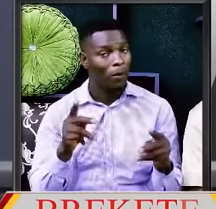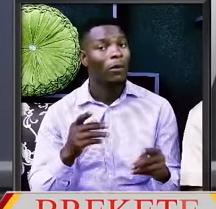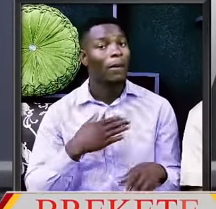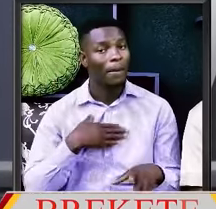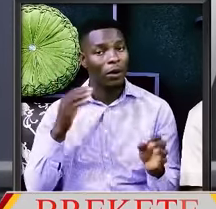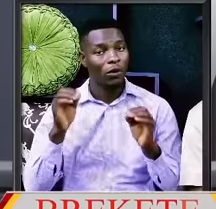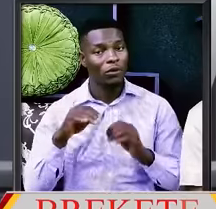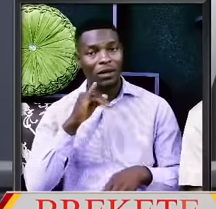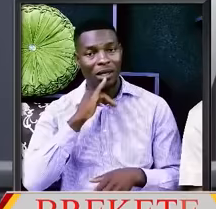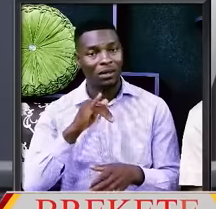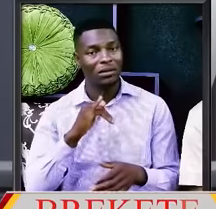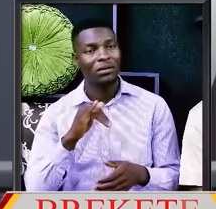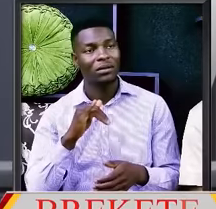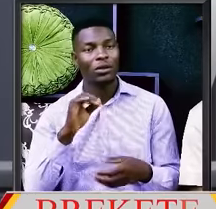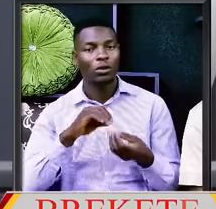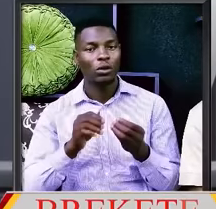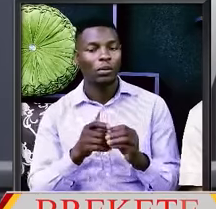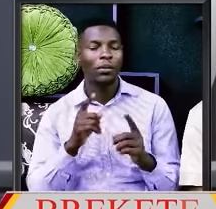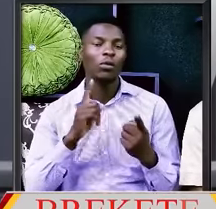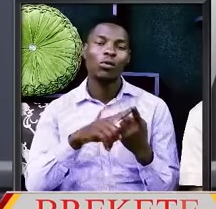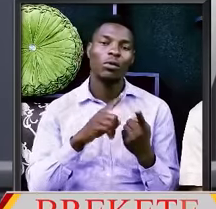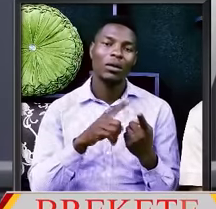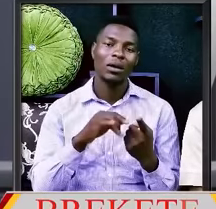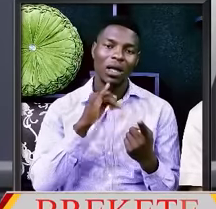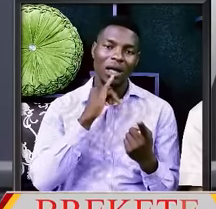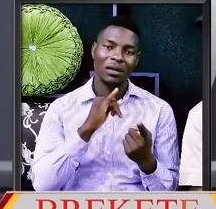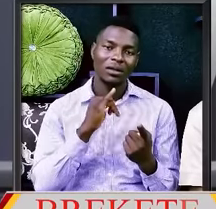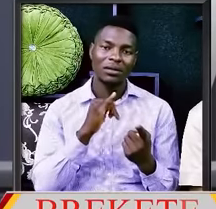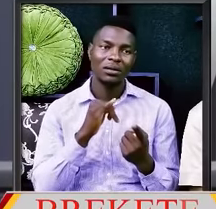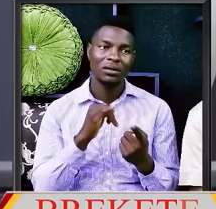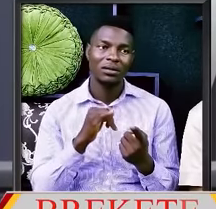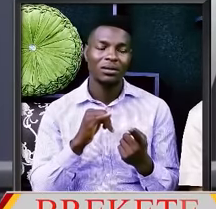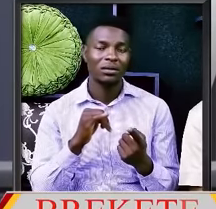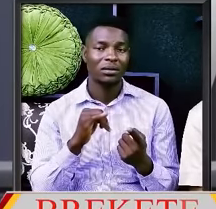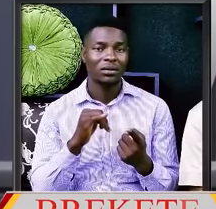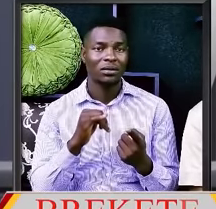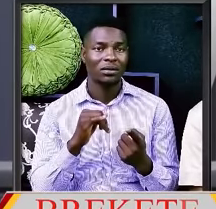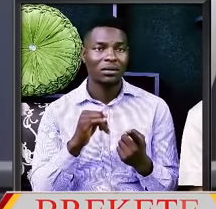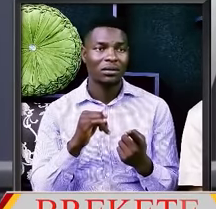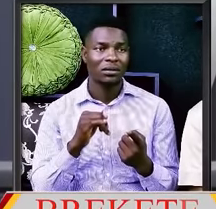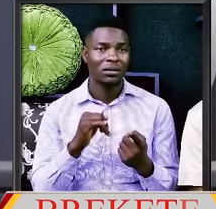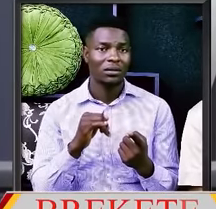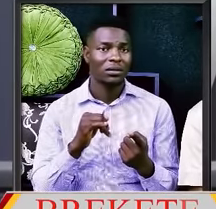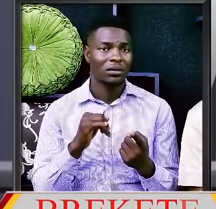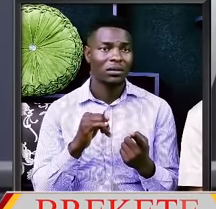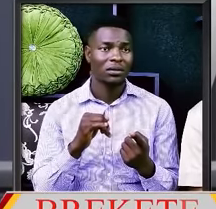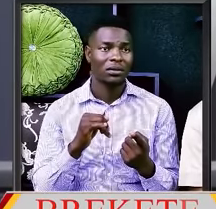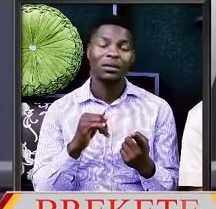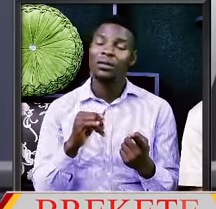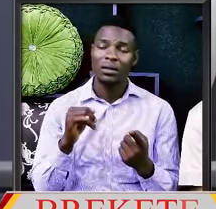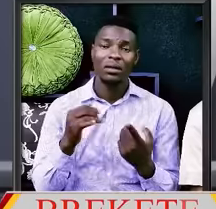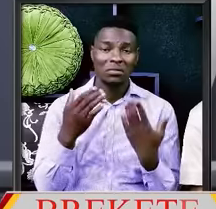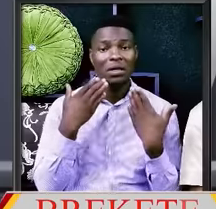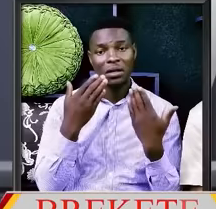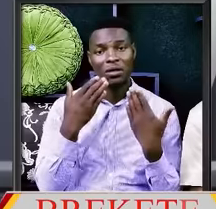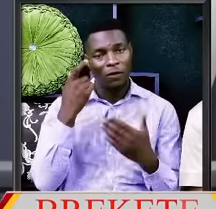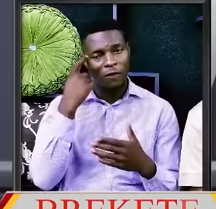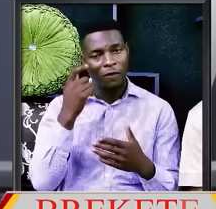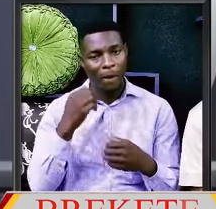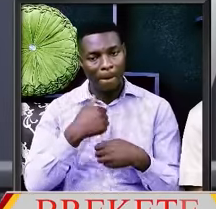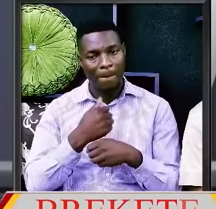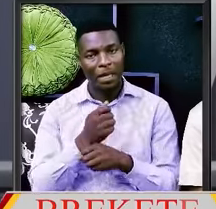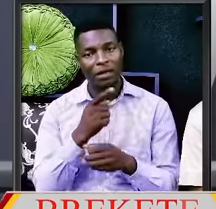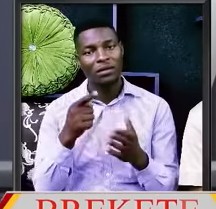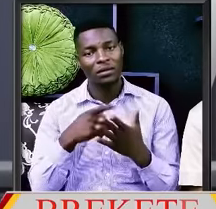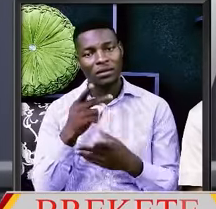Okay, my contribution be say number one. With a pray for you, say you agree, take up this space for Papa Mohbad in the fight